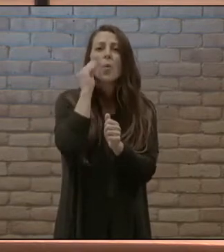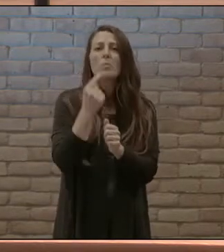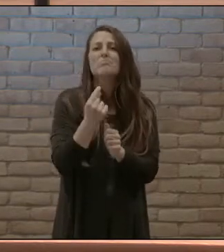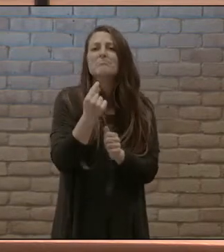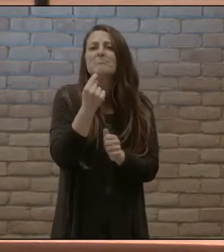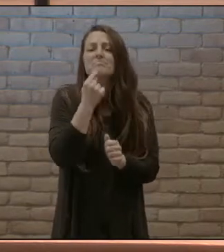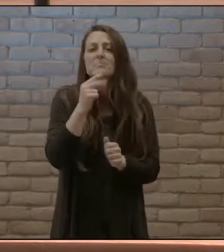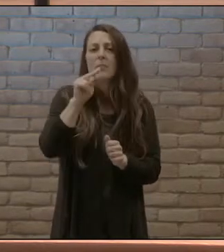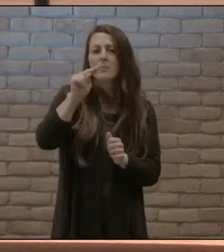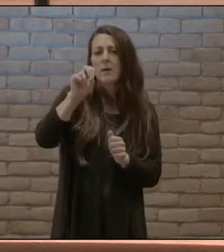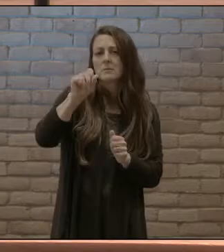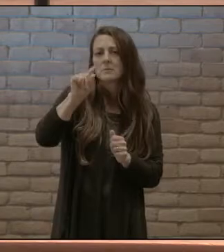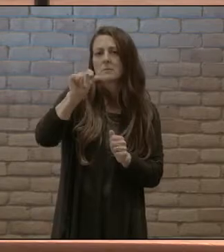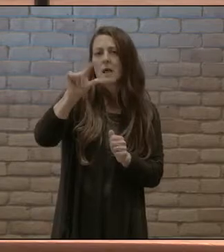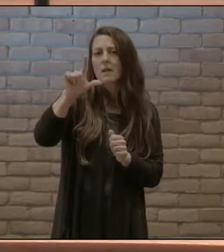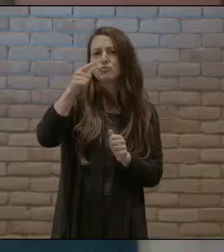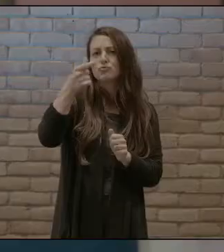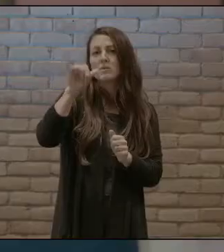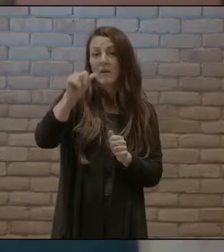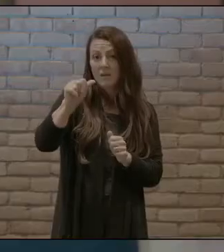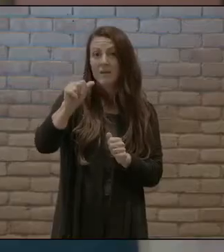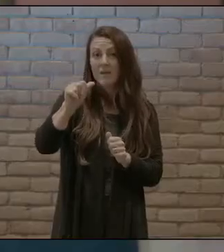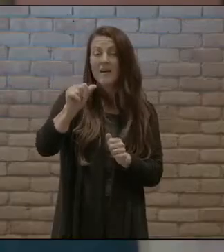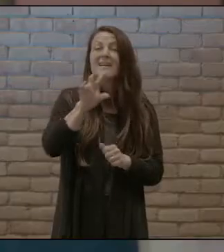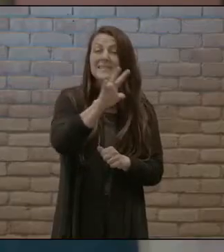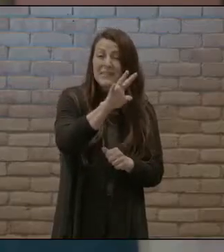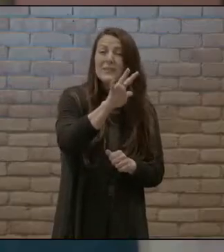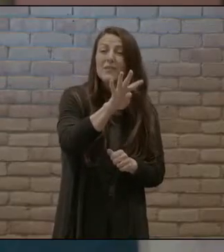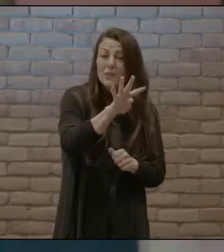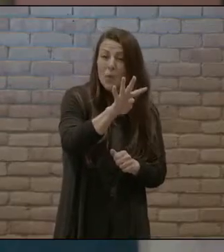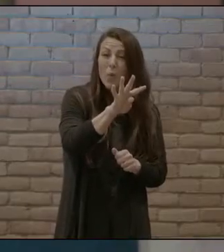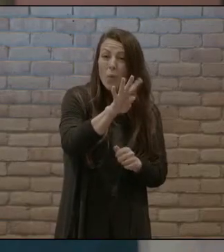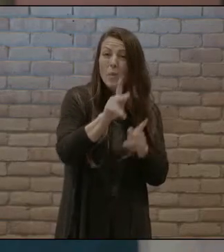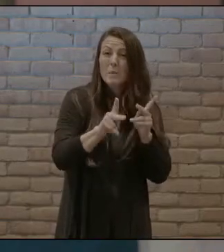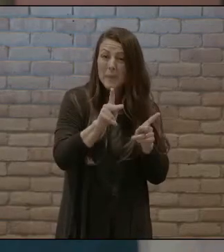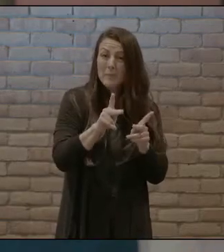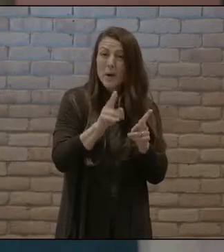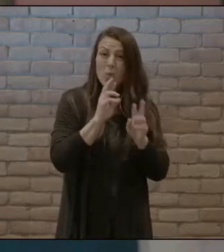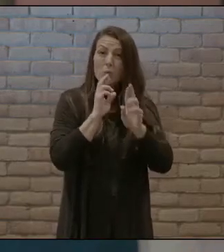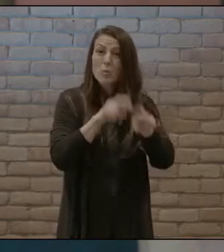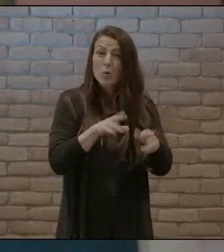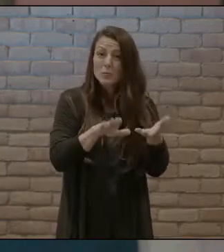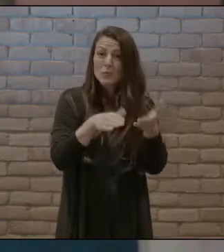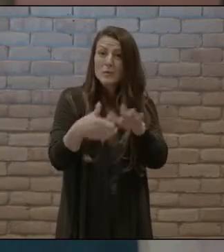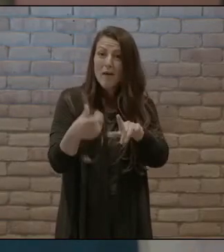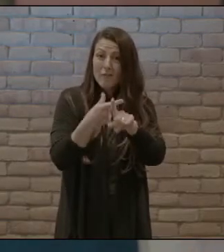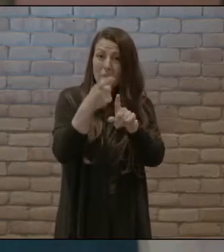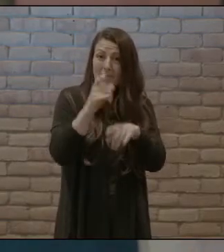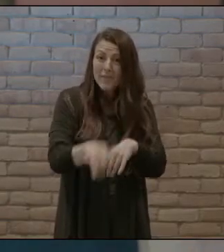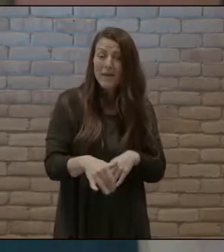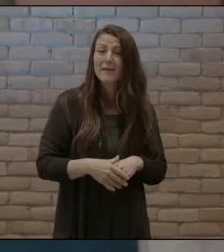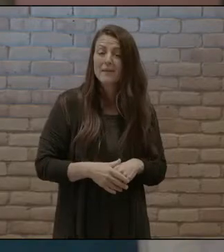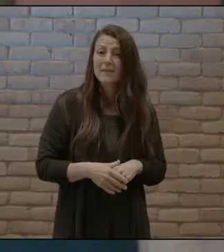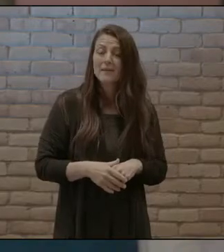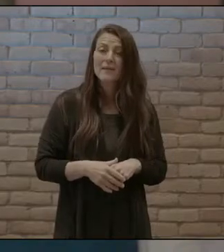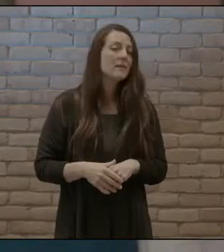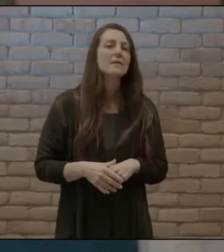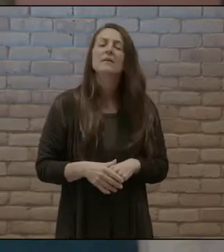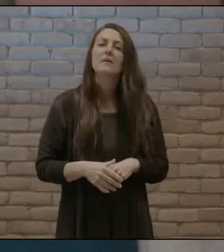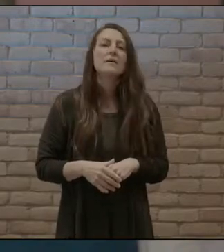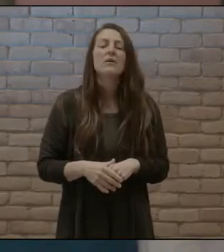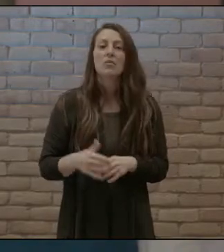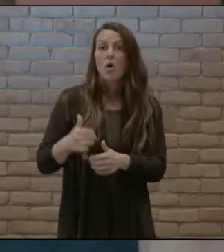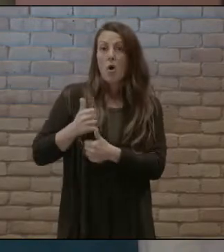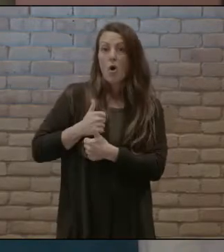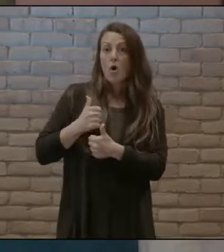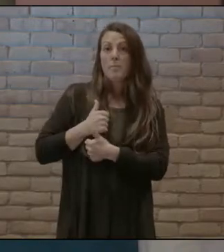there are 74 recorded deaths by nostalgia. The army bands weren't allowed to